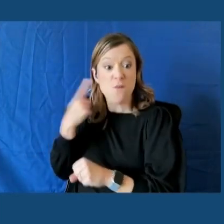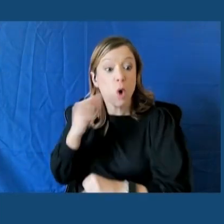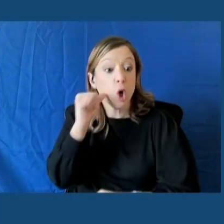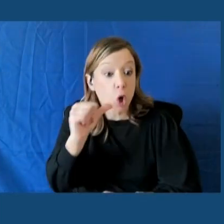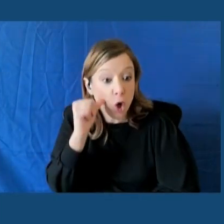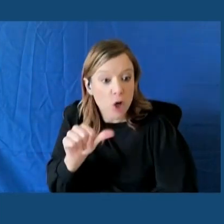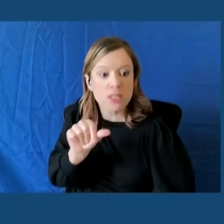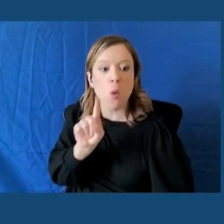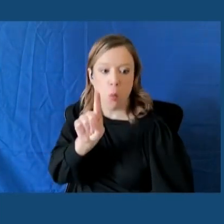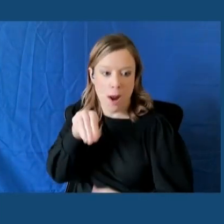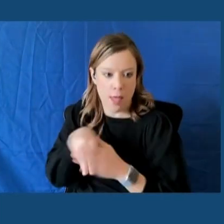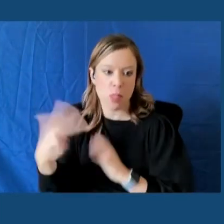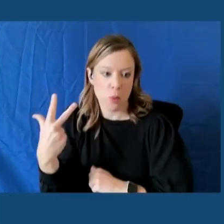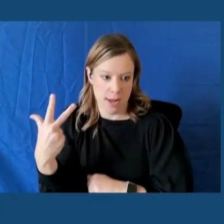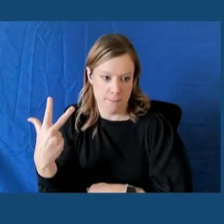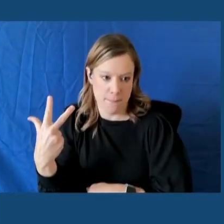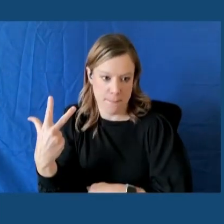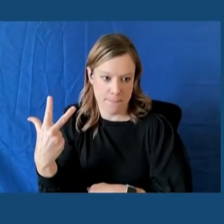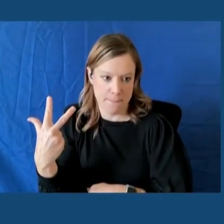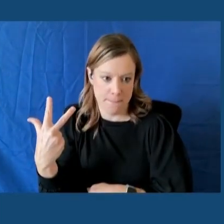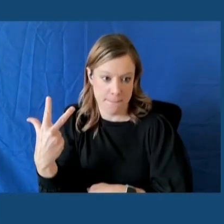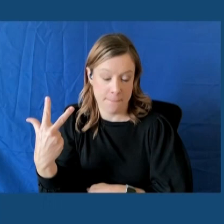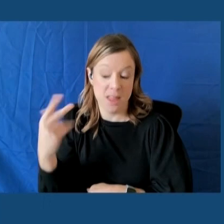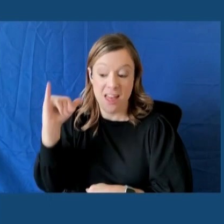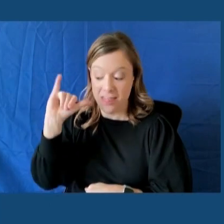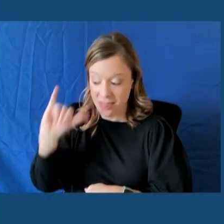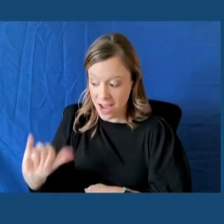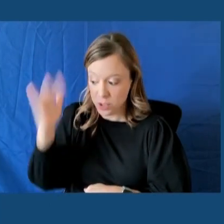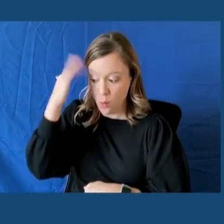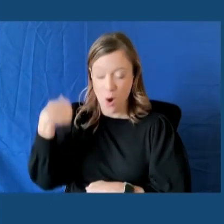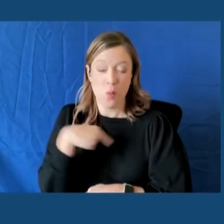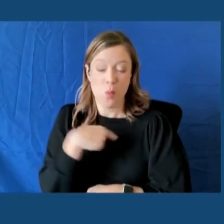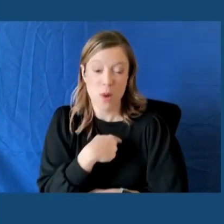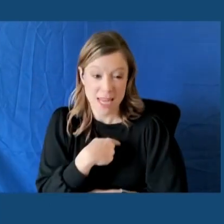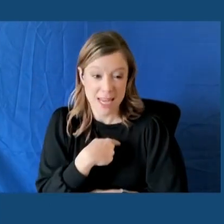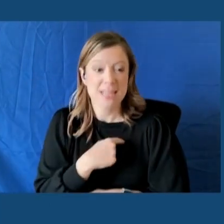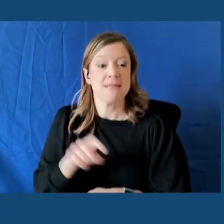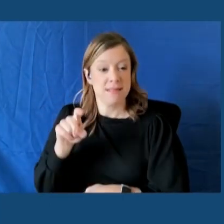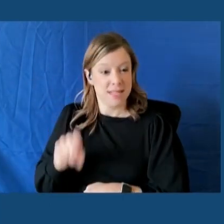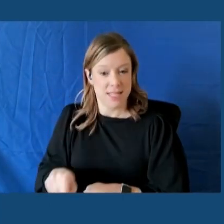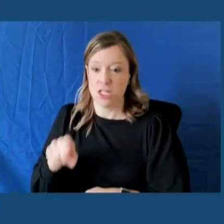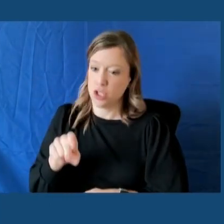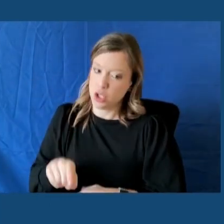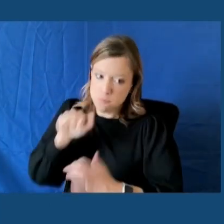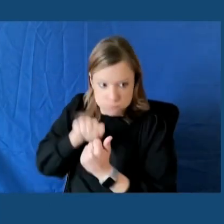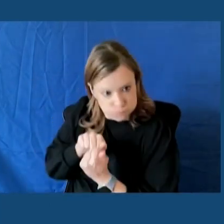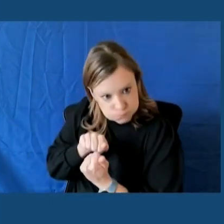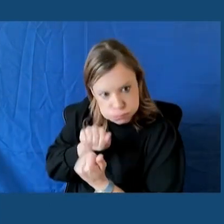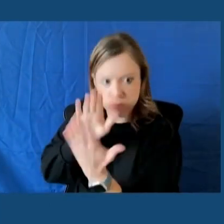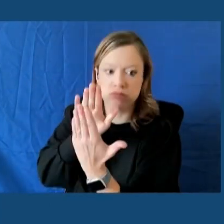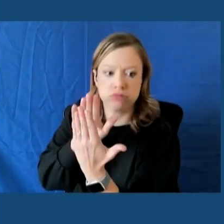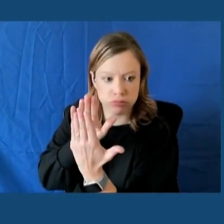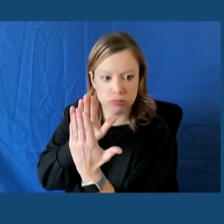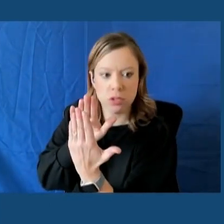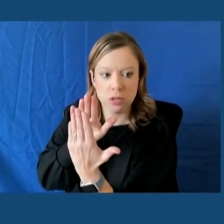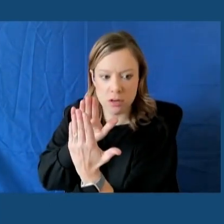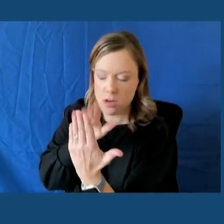That's why we're going to tackle the scourge of social media that has harmed so many young